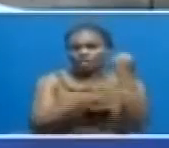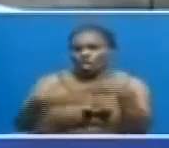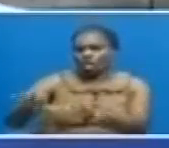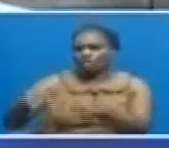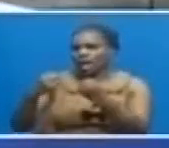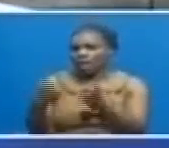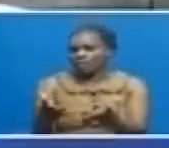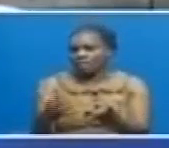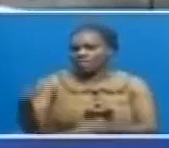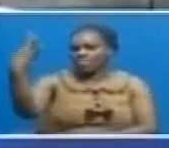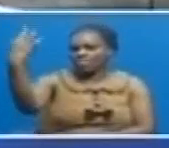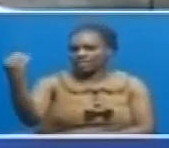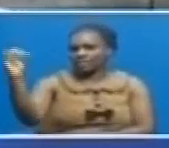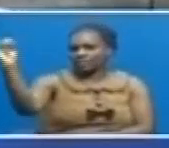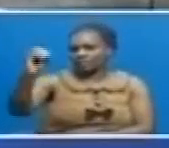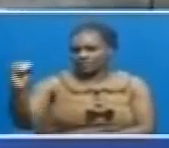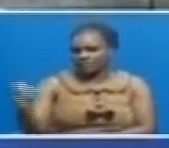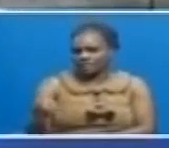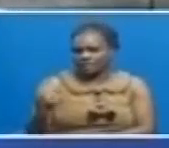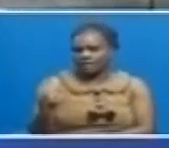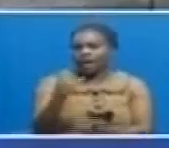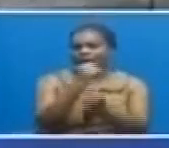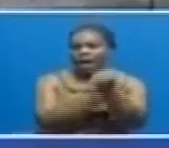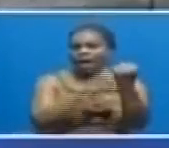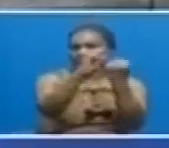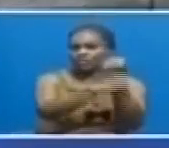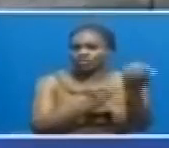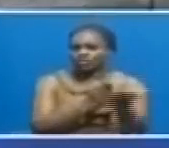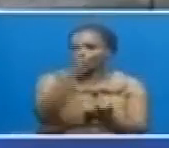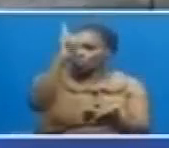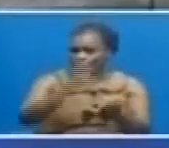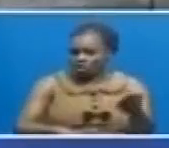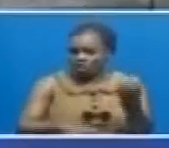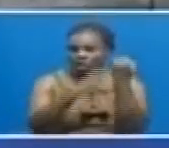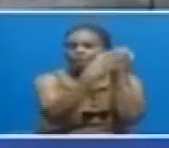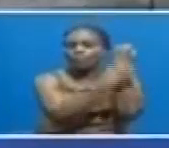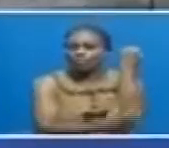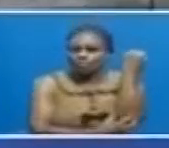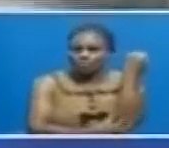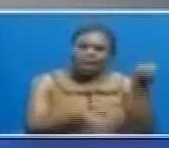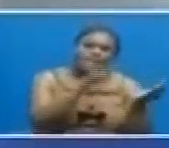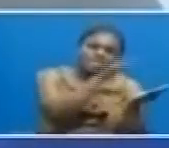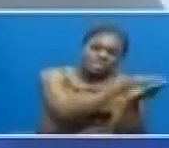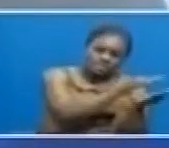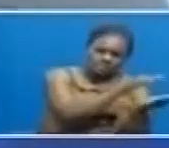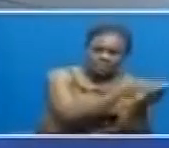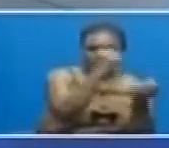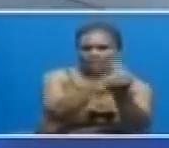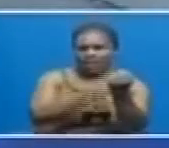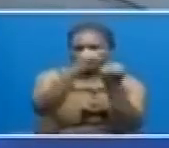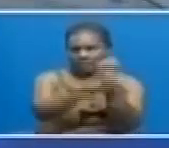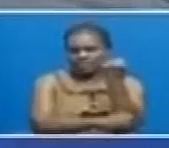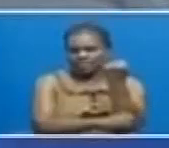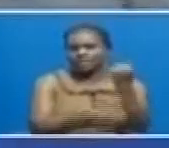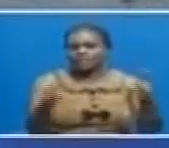to maybe 30% of the grain through poor post-harvest handling. The silo is